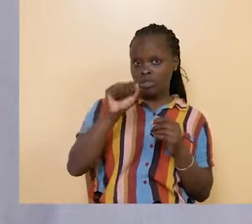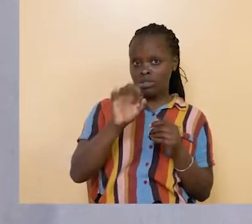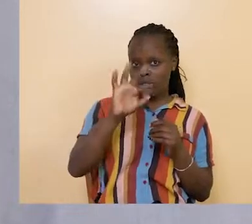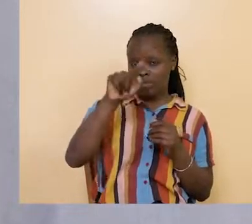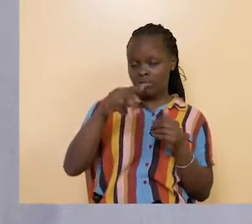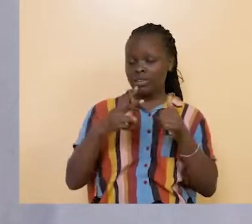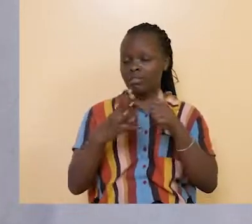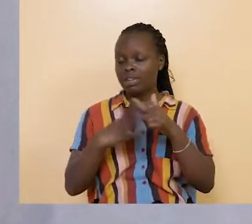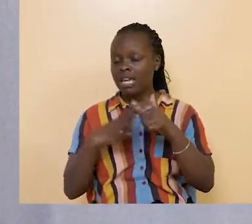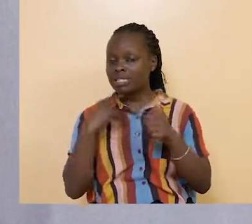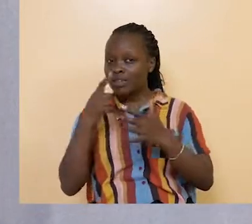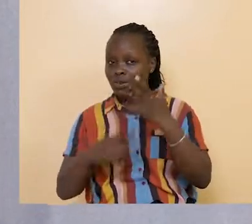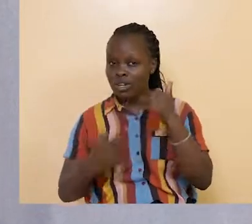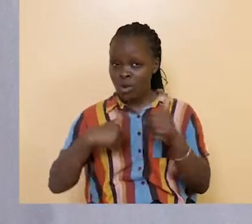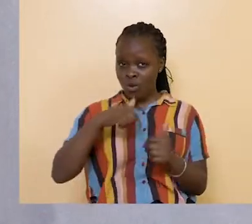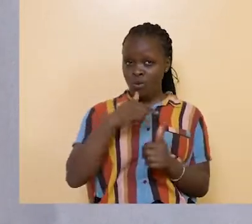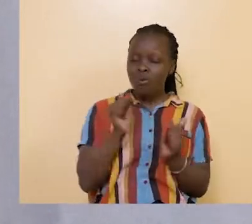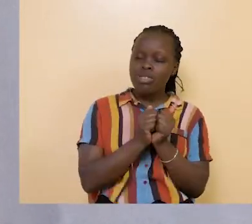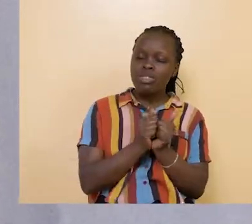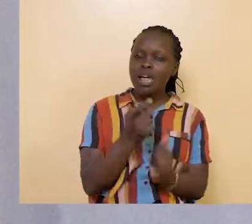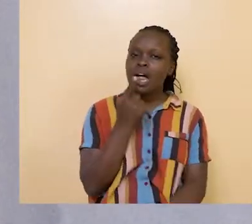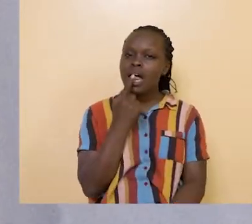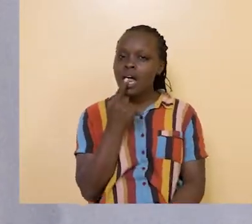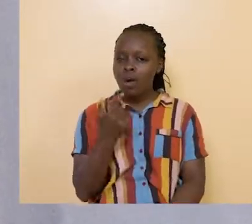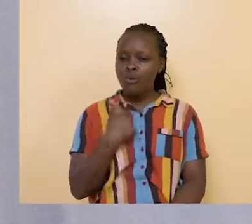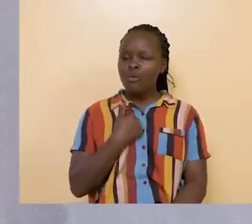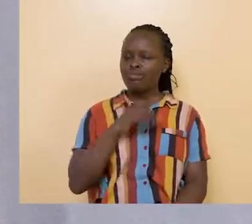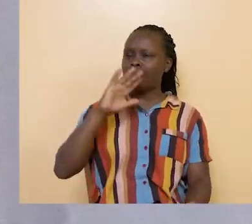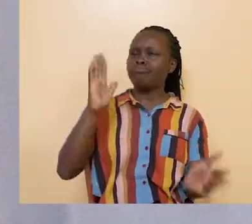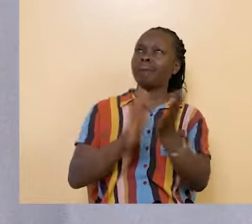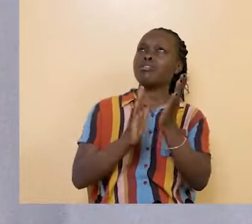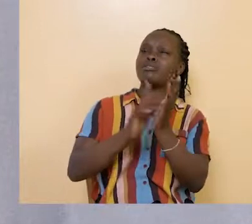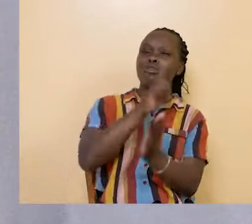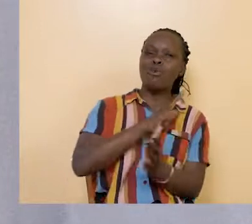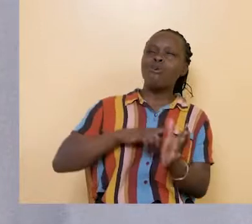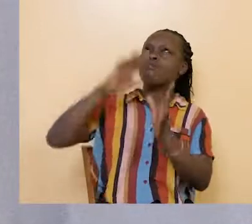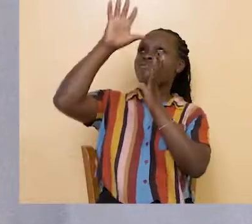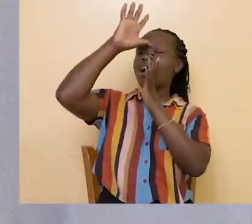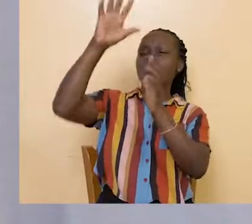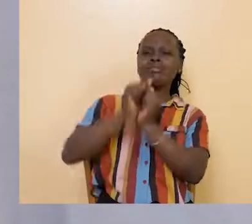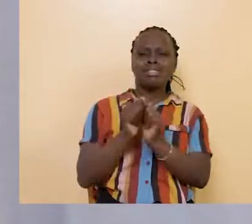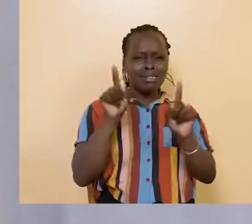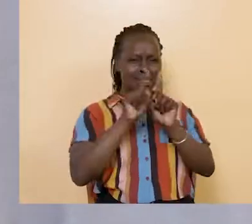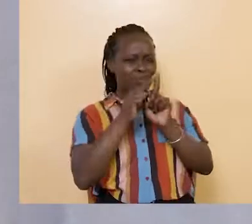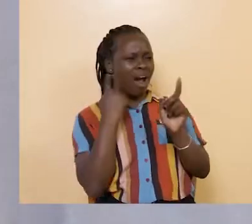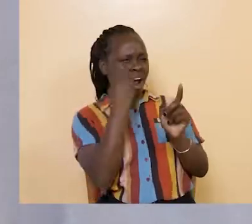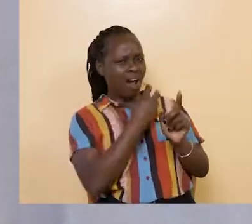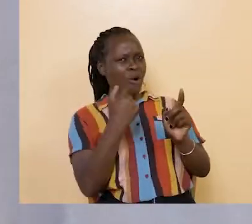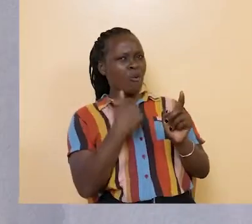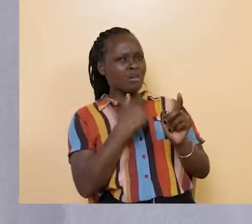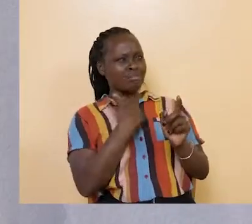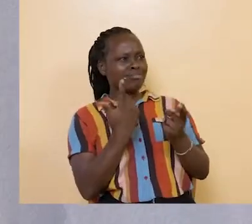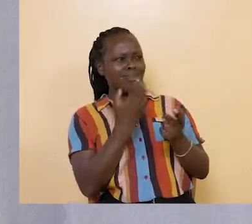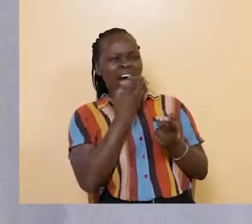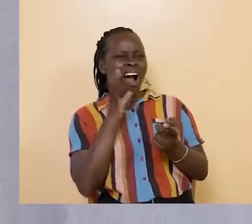3, verse 9 says this: with the tongue, we praise our Lord and Father, and with the same tongue, we